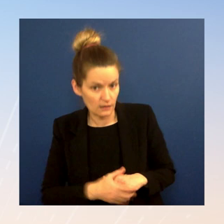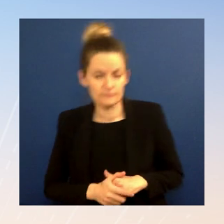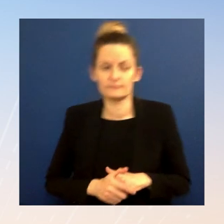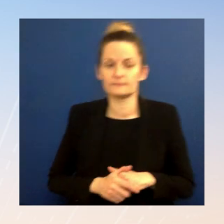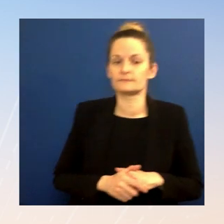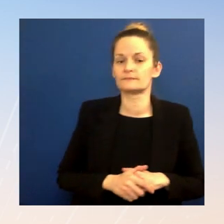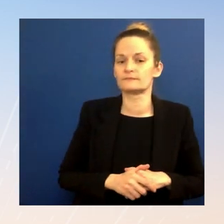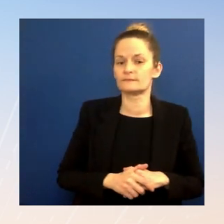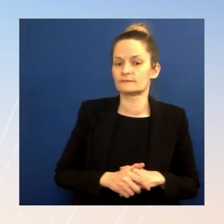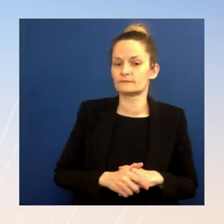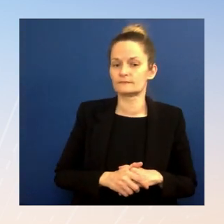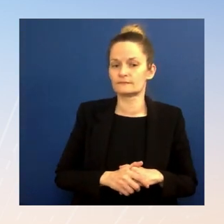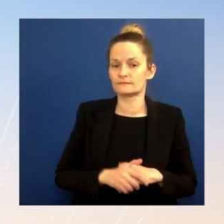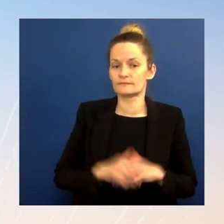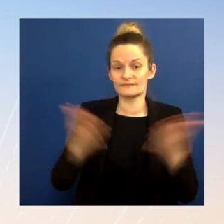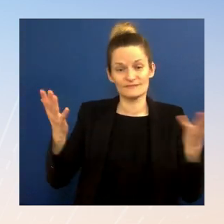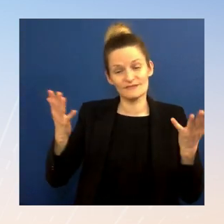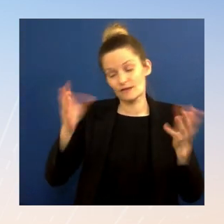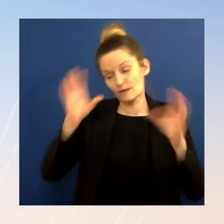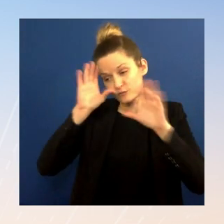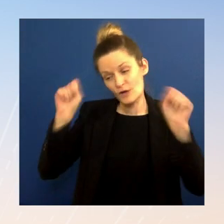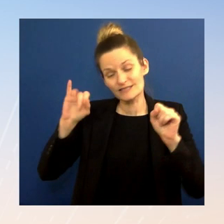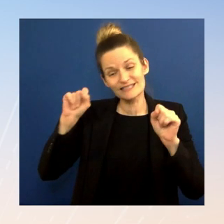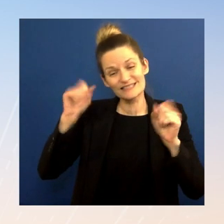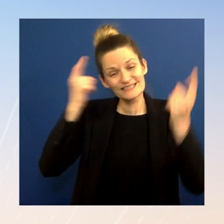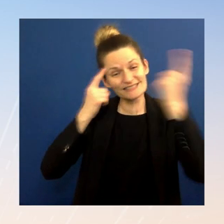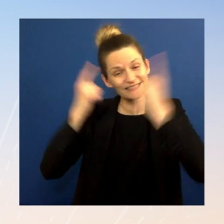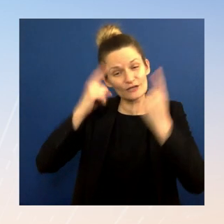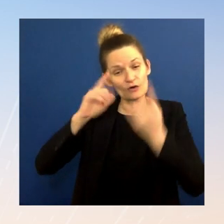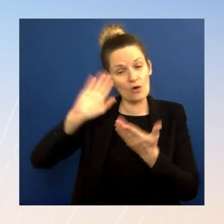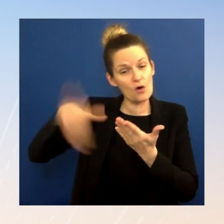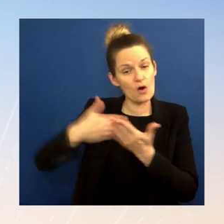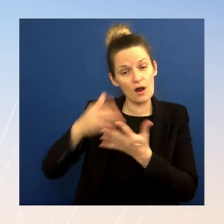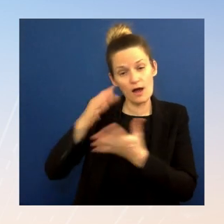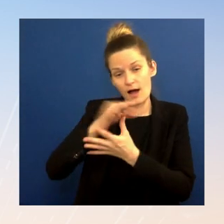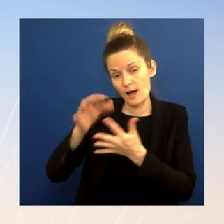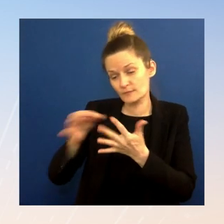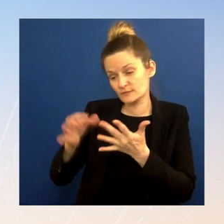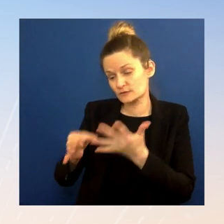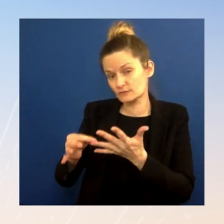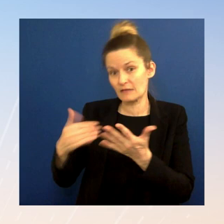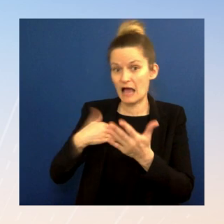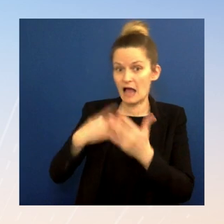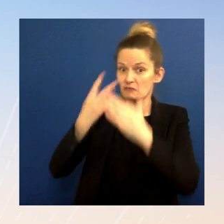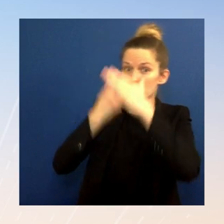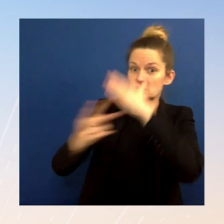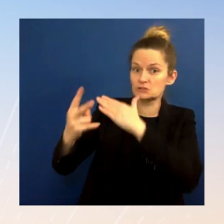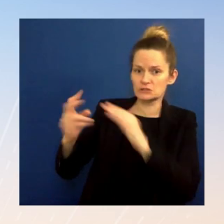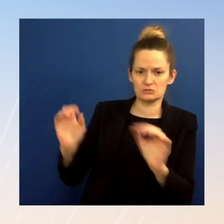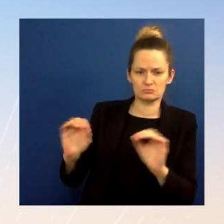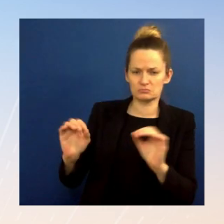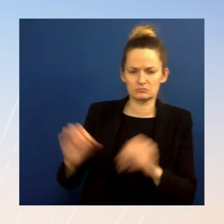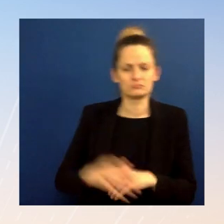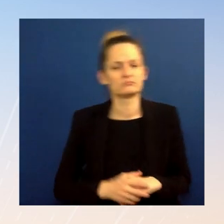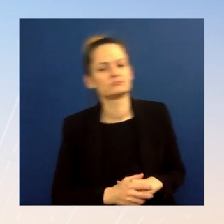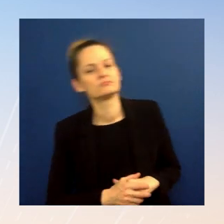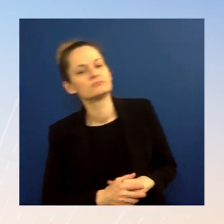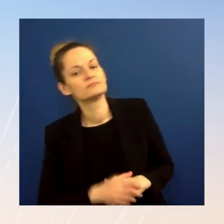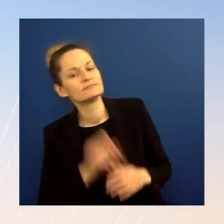to predict for you at this point in time. One last quick one to start for the room. When is the president going to nominate a new Fed